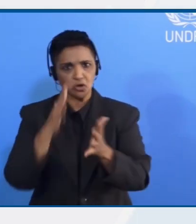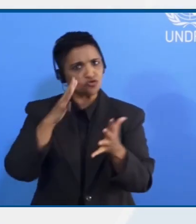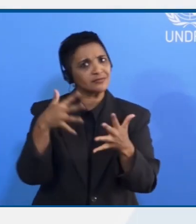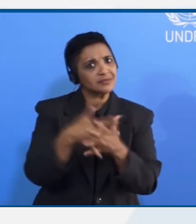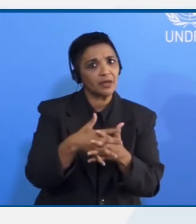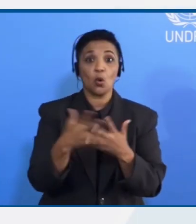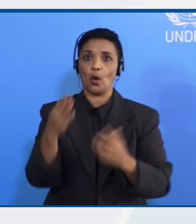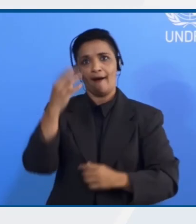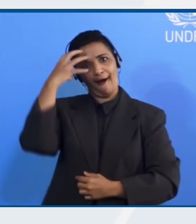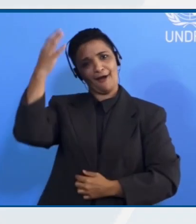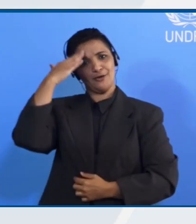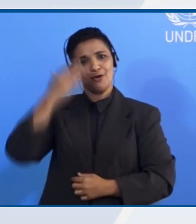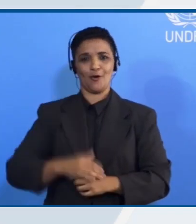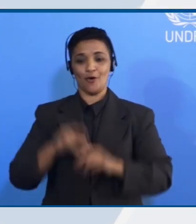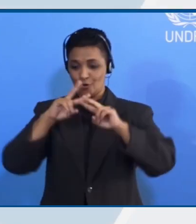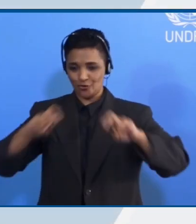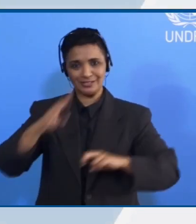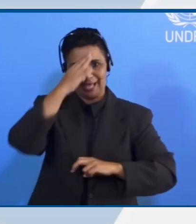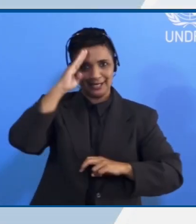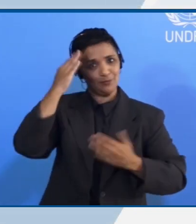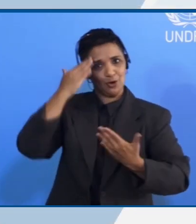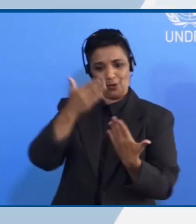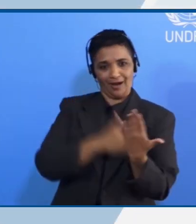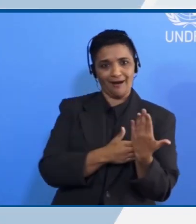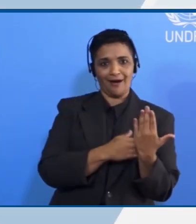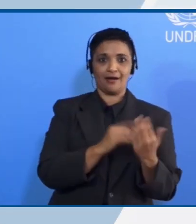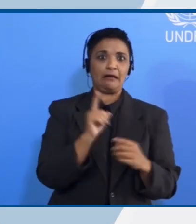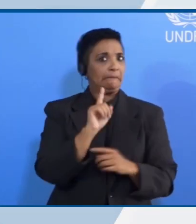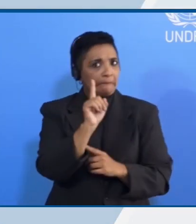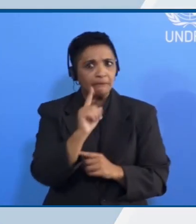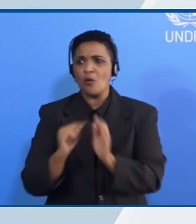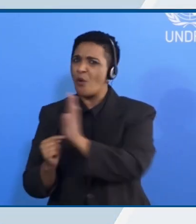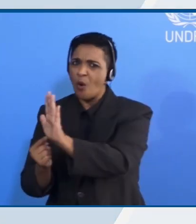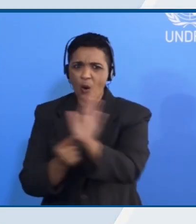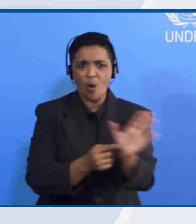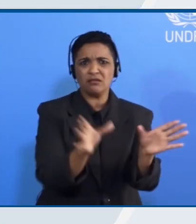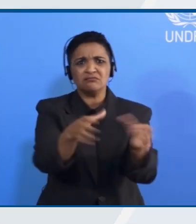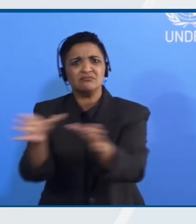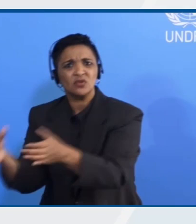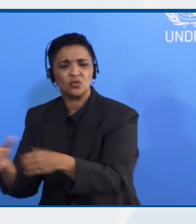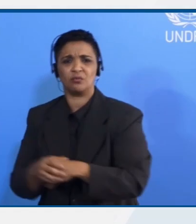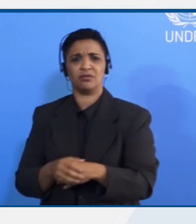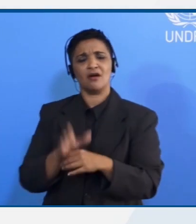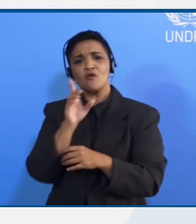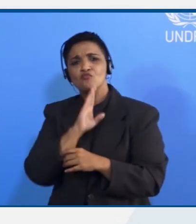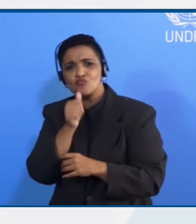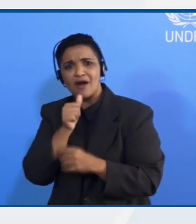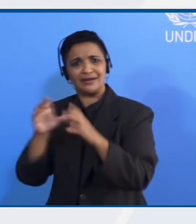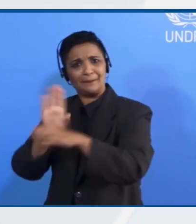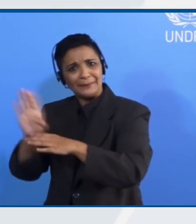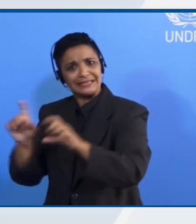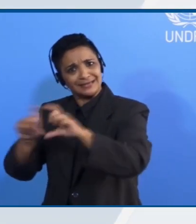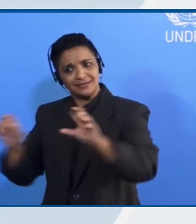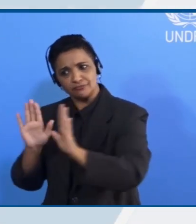the researchers know. It needs to be, the private sector needs to be able to see this data. The public needs to be able to see this data because we